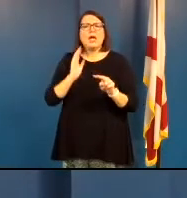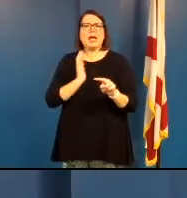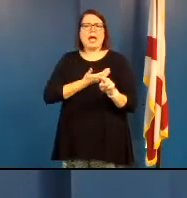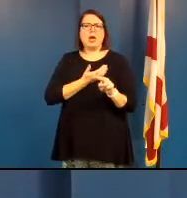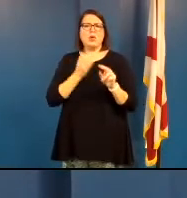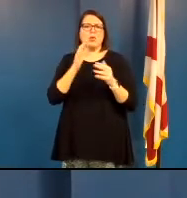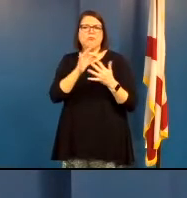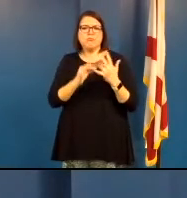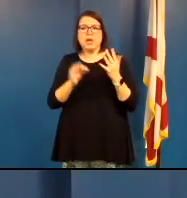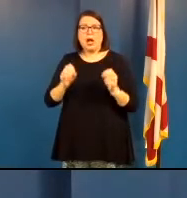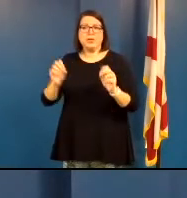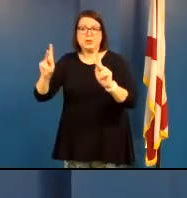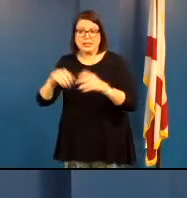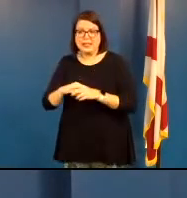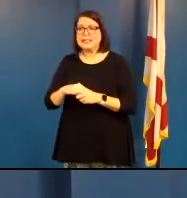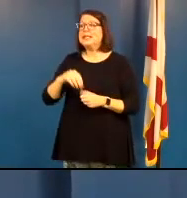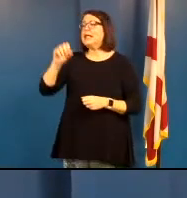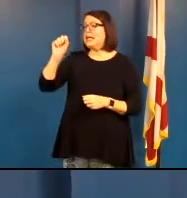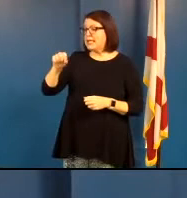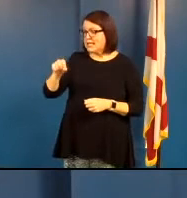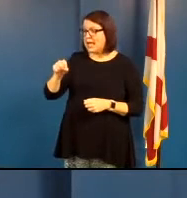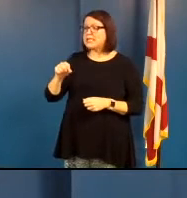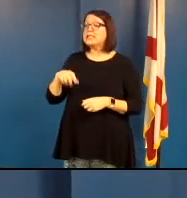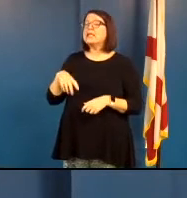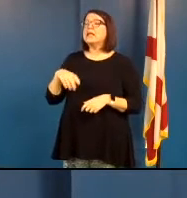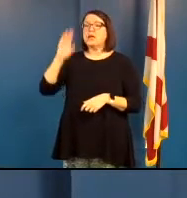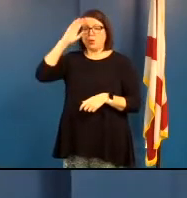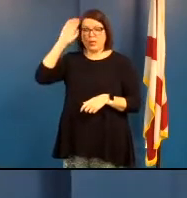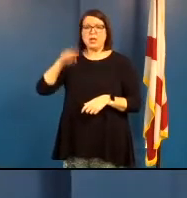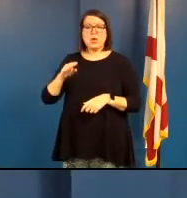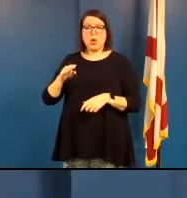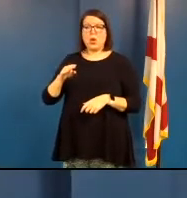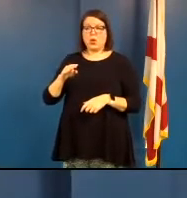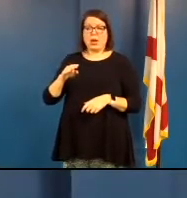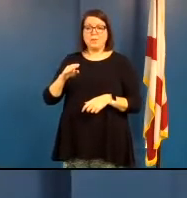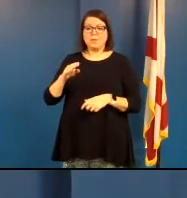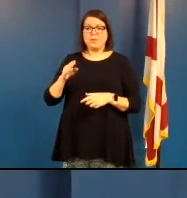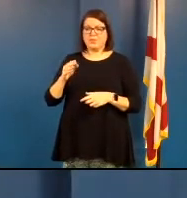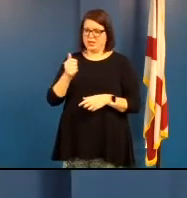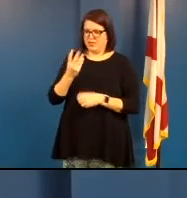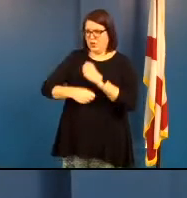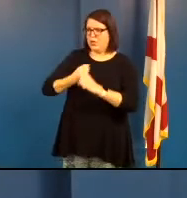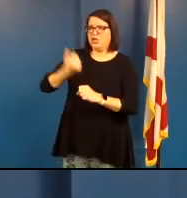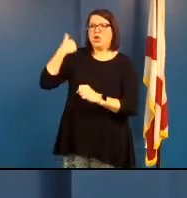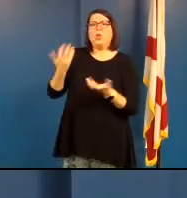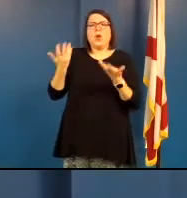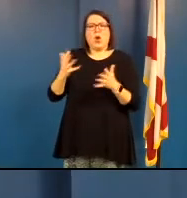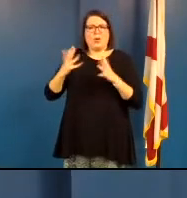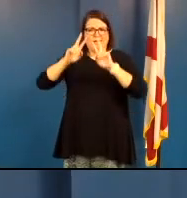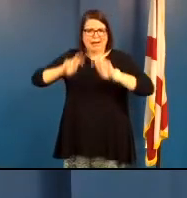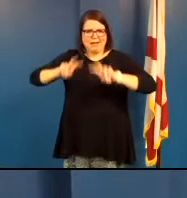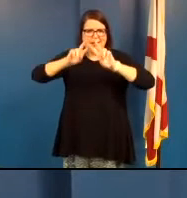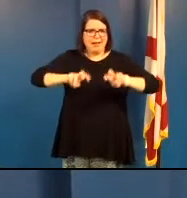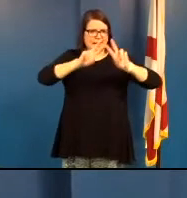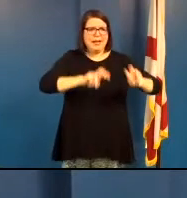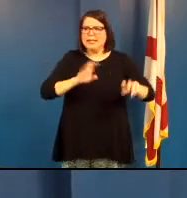putting together the analysis of all of the property that we've had a few years ago, that's when the board